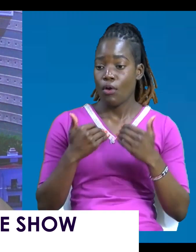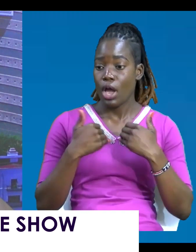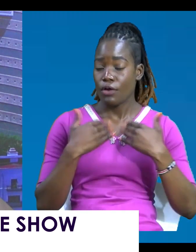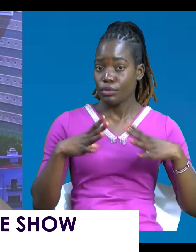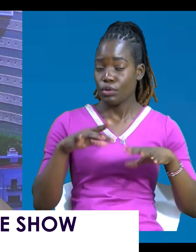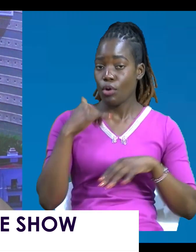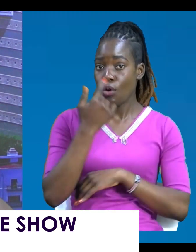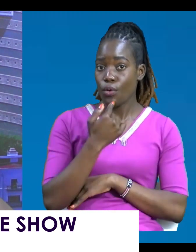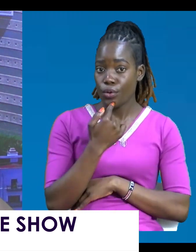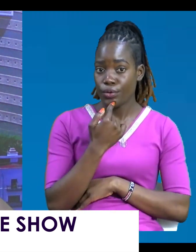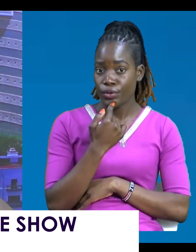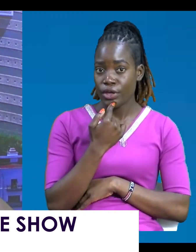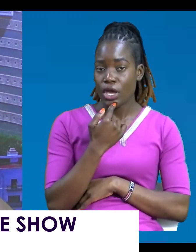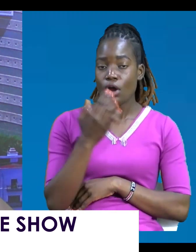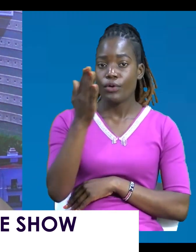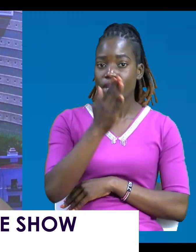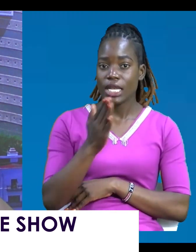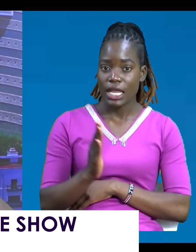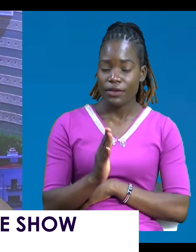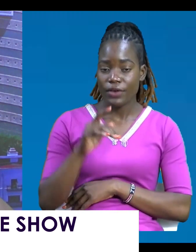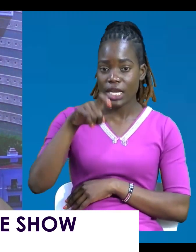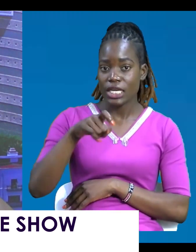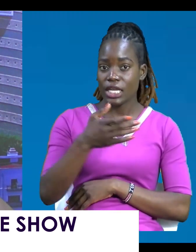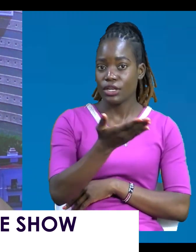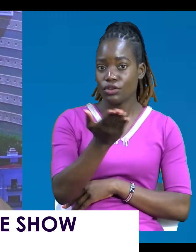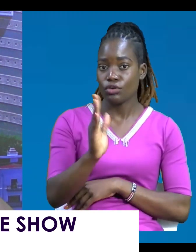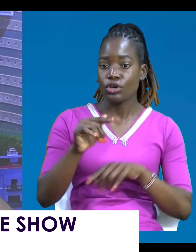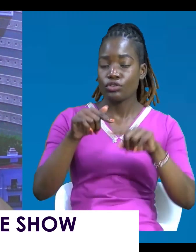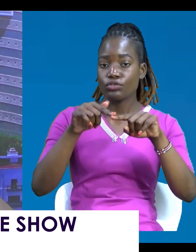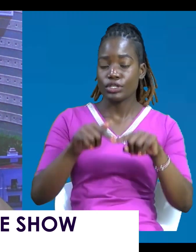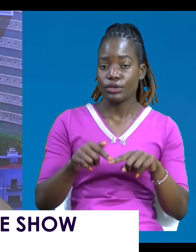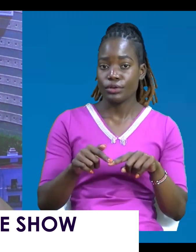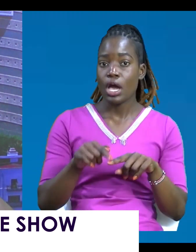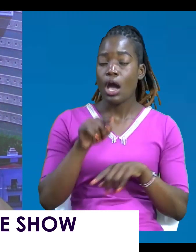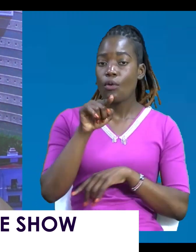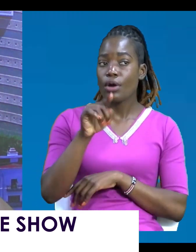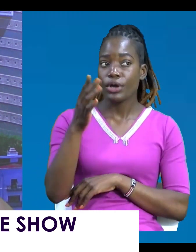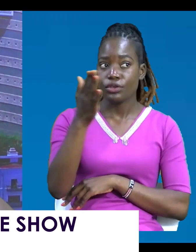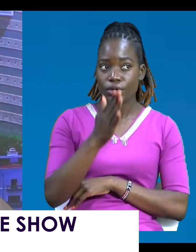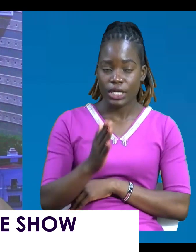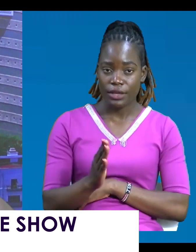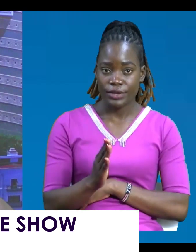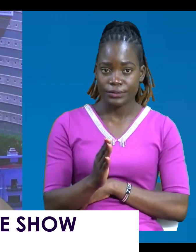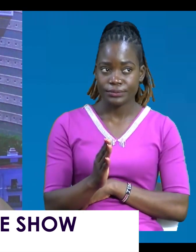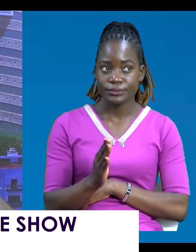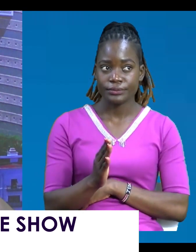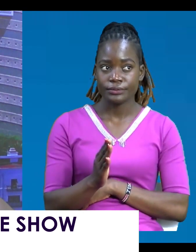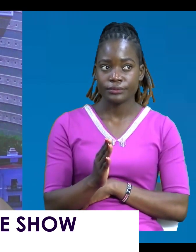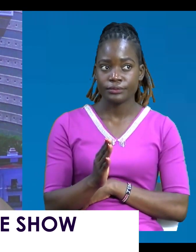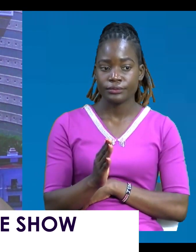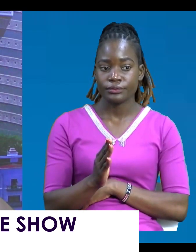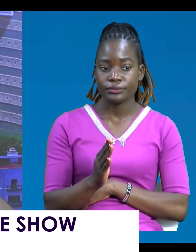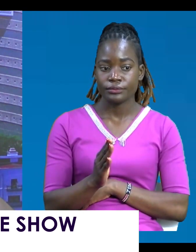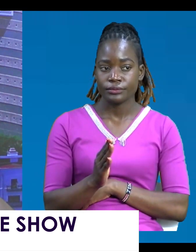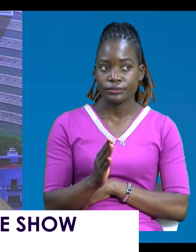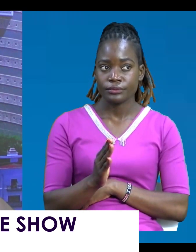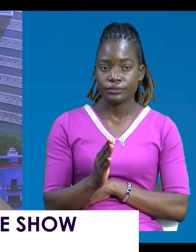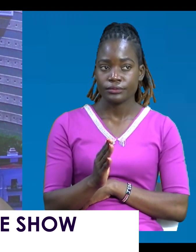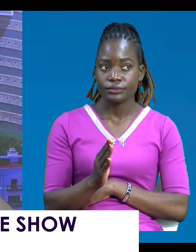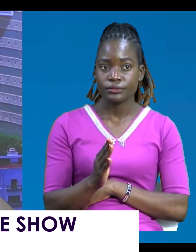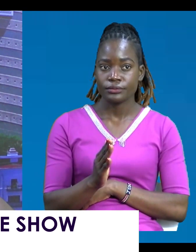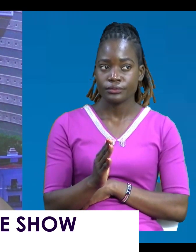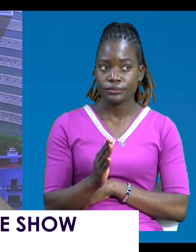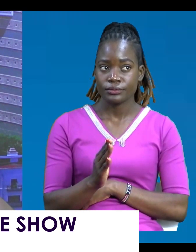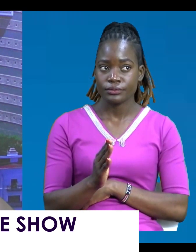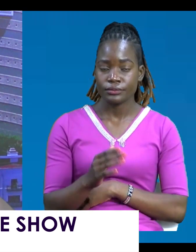people who will never need you to depend. You will never, how do I put it? Let